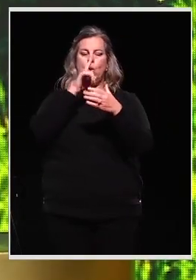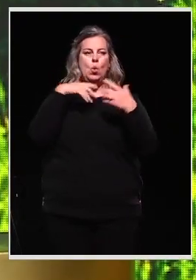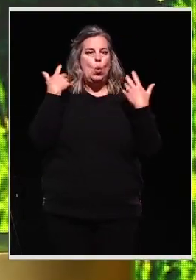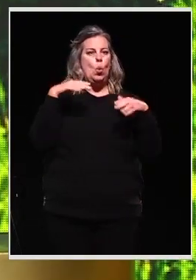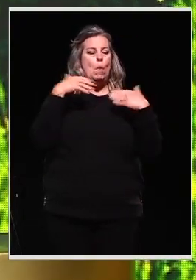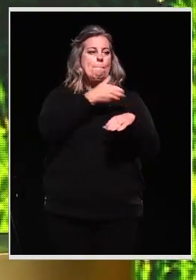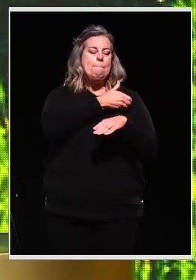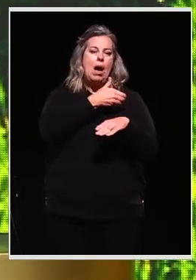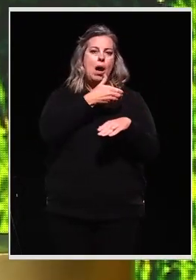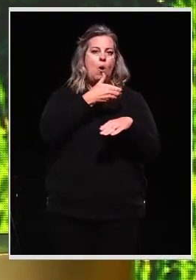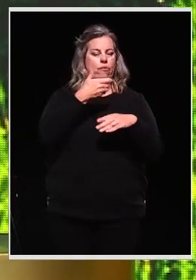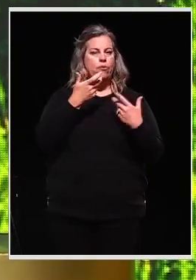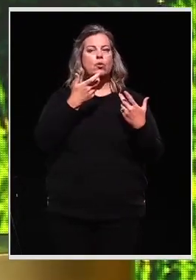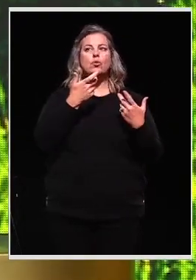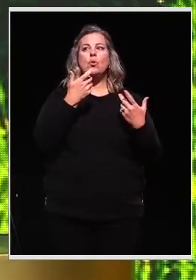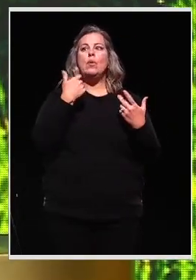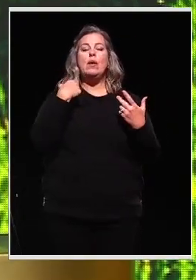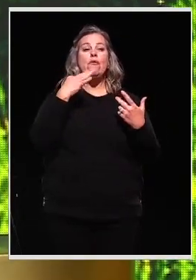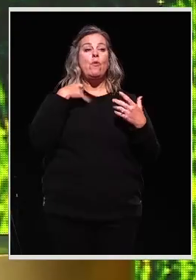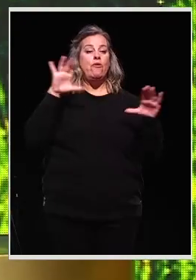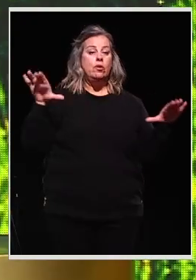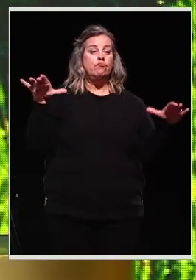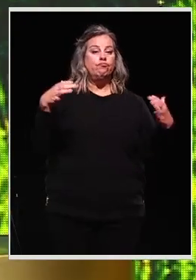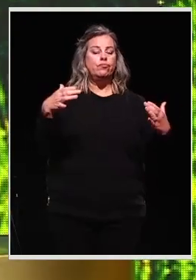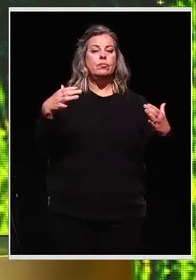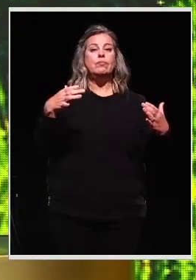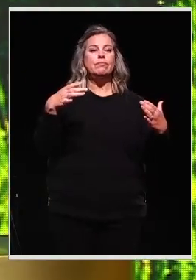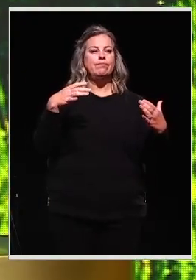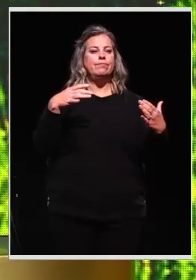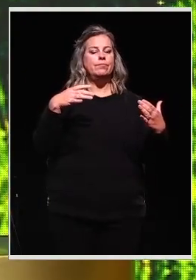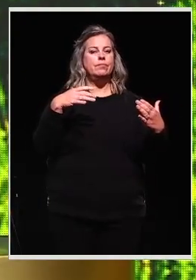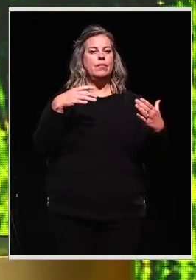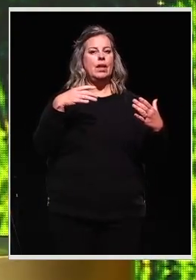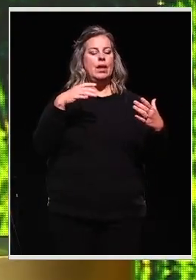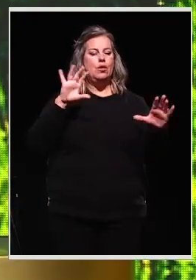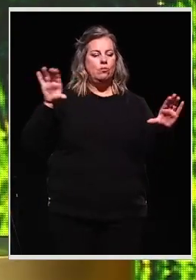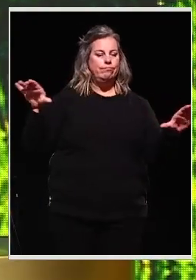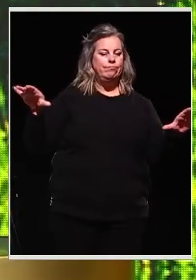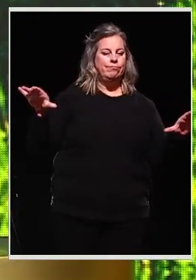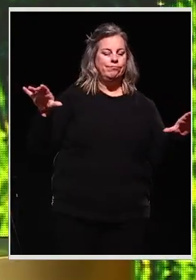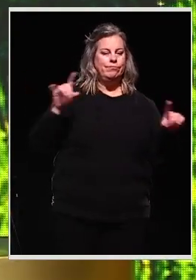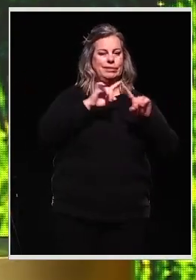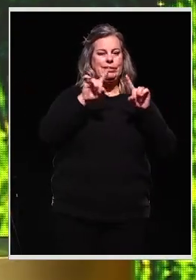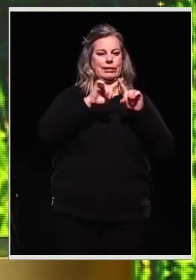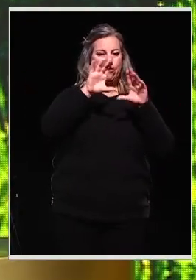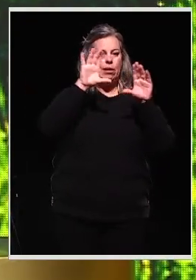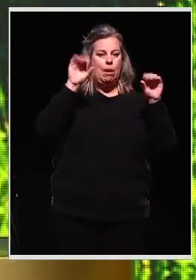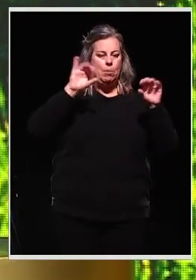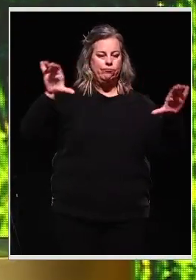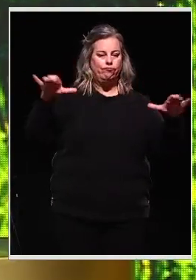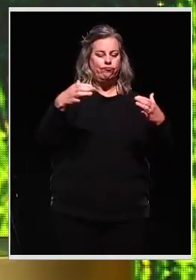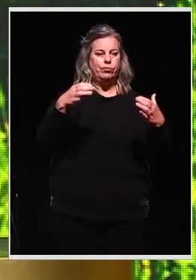whether it's competitors. We have a consortium, it's in seeds, but it does bring together competitors in the industry who, again, they all need to solve a